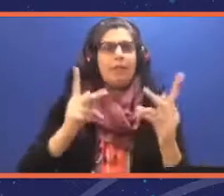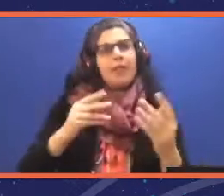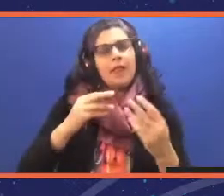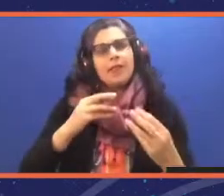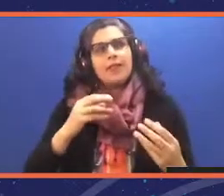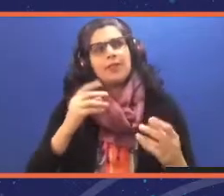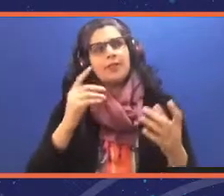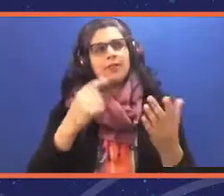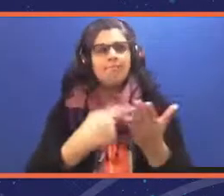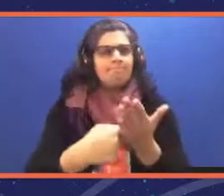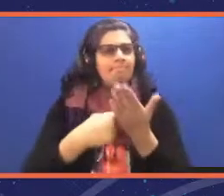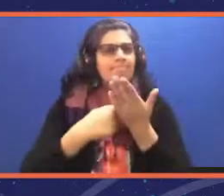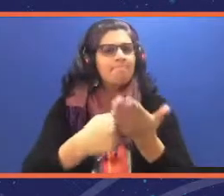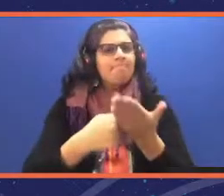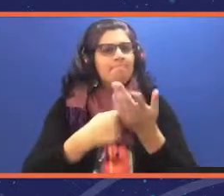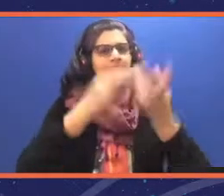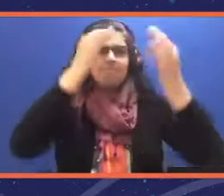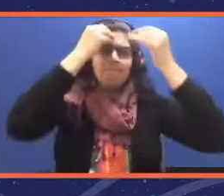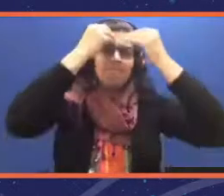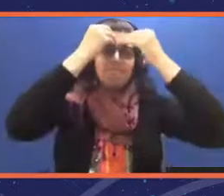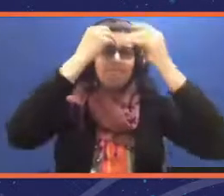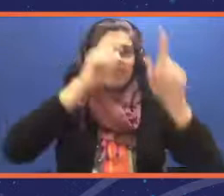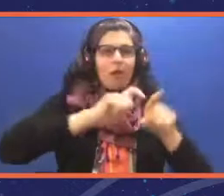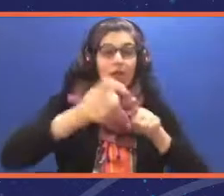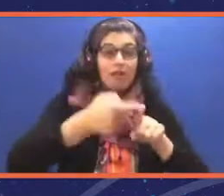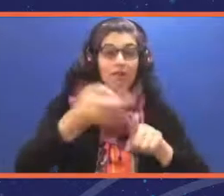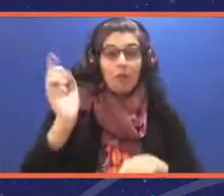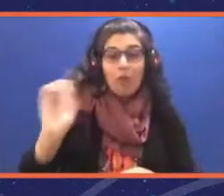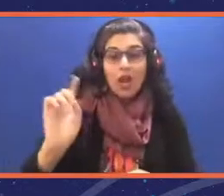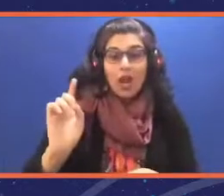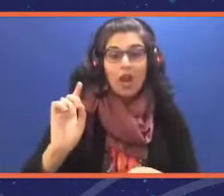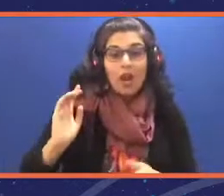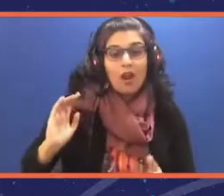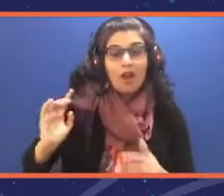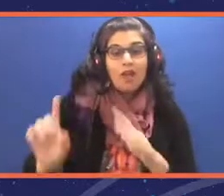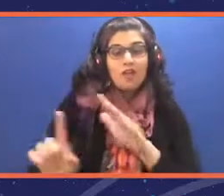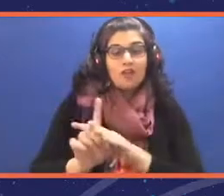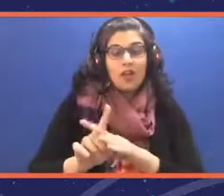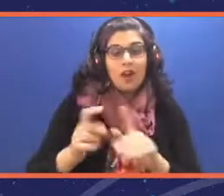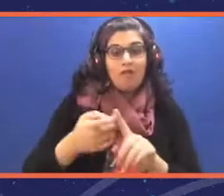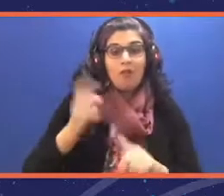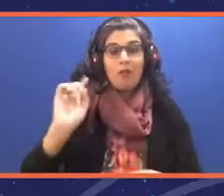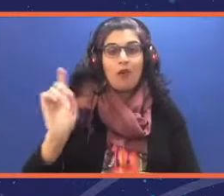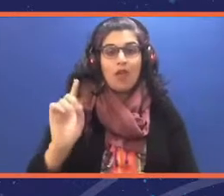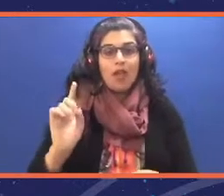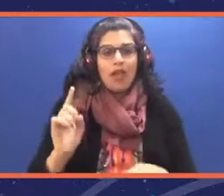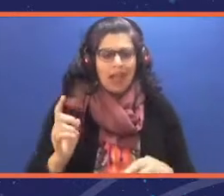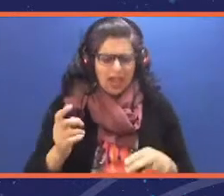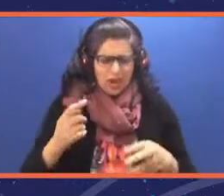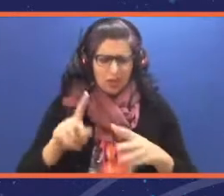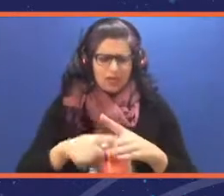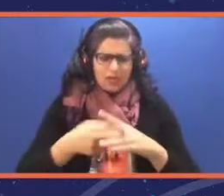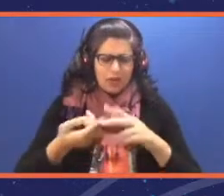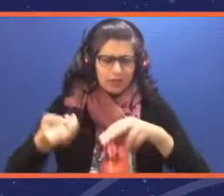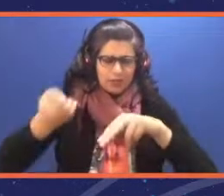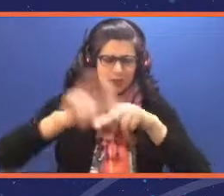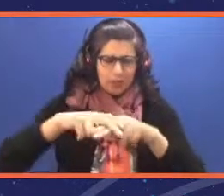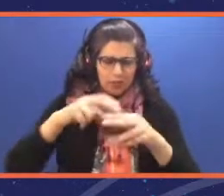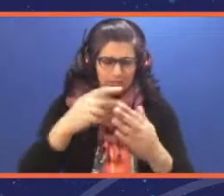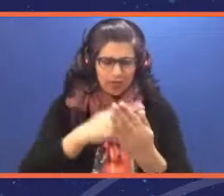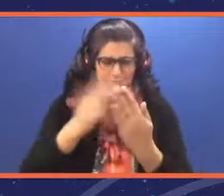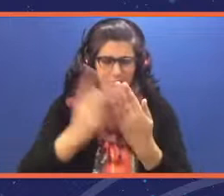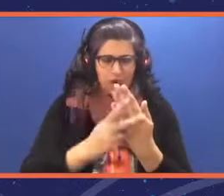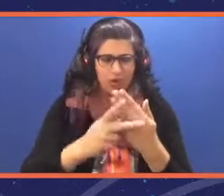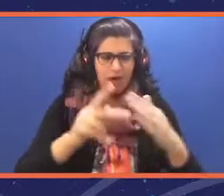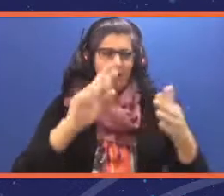in from, where they're coming in from. And as we start to sit with this program, we just want to shout out